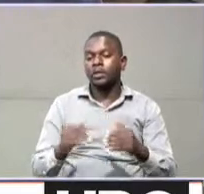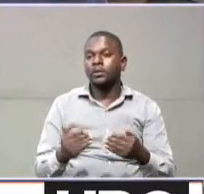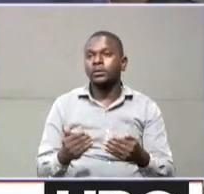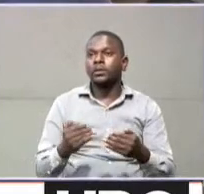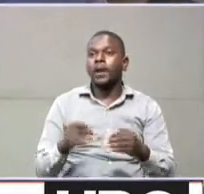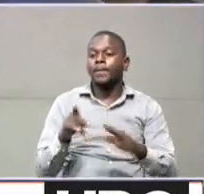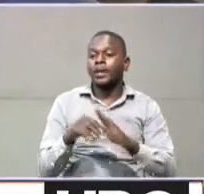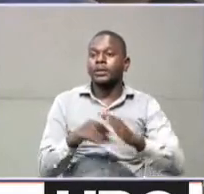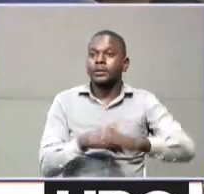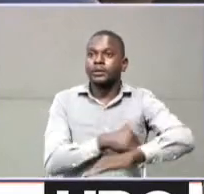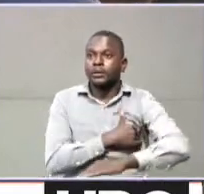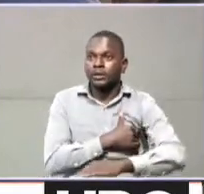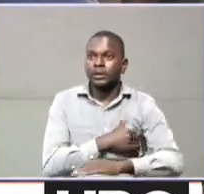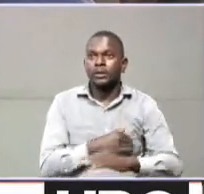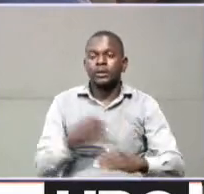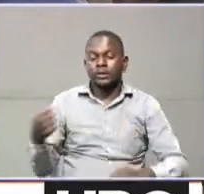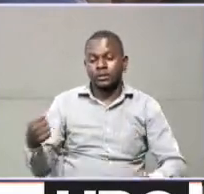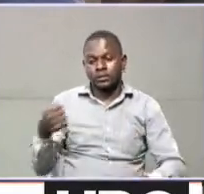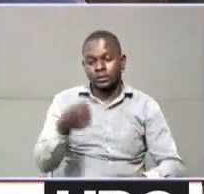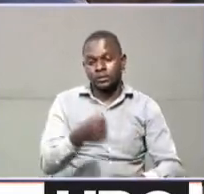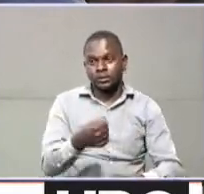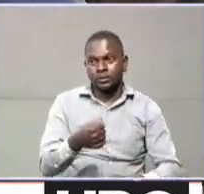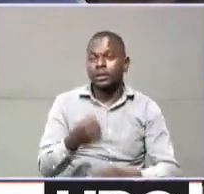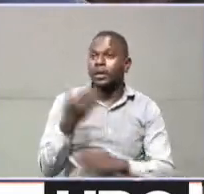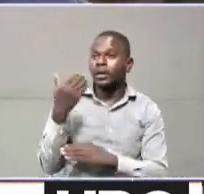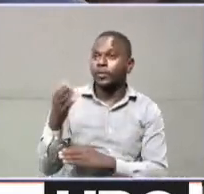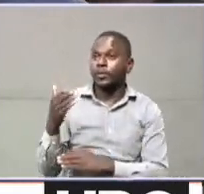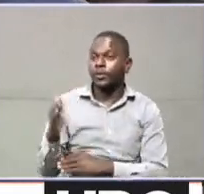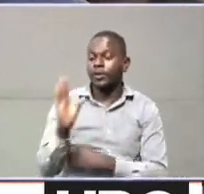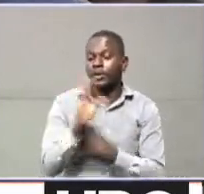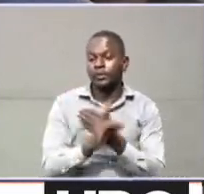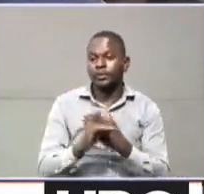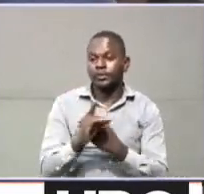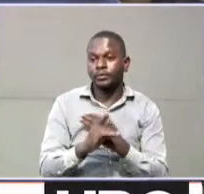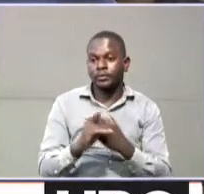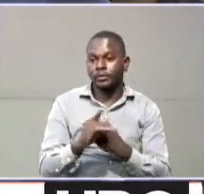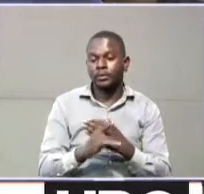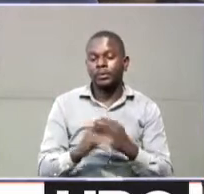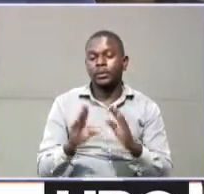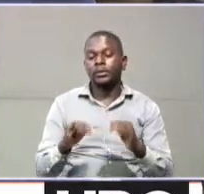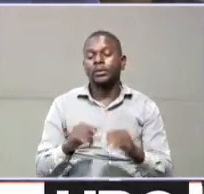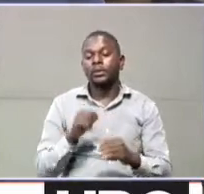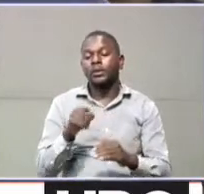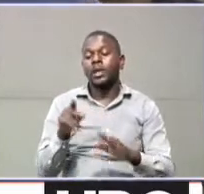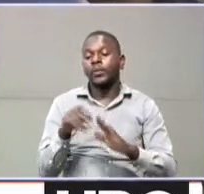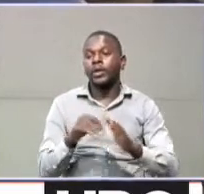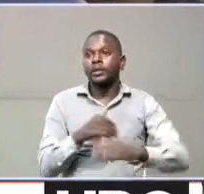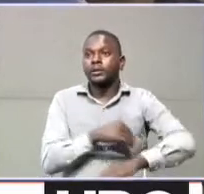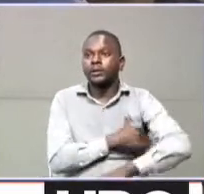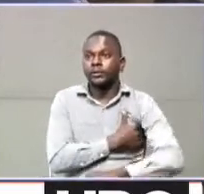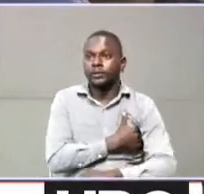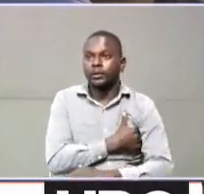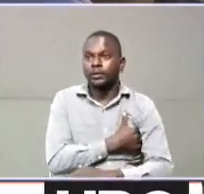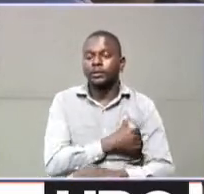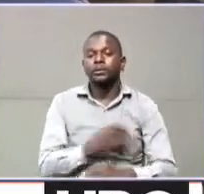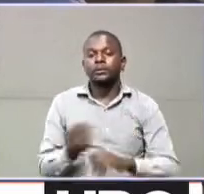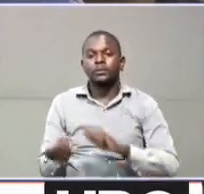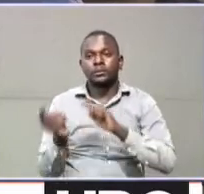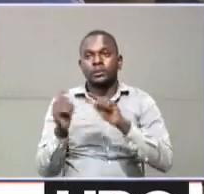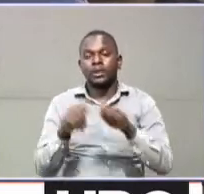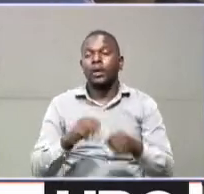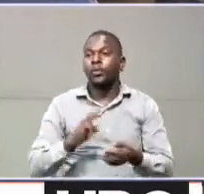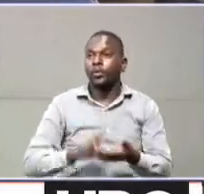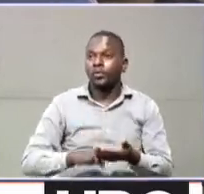parachutes who are recruited from outside districts and these spurs chiefs they come on